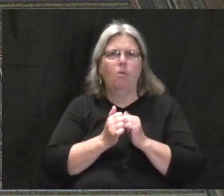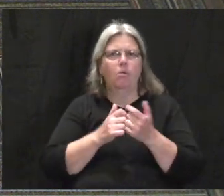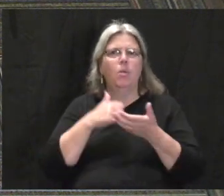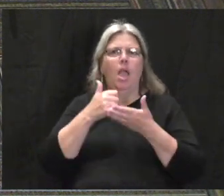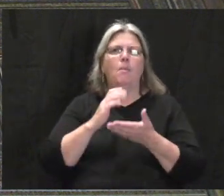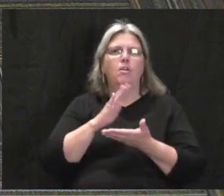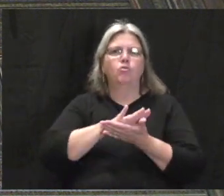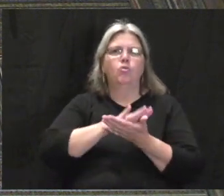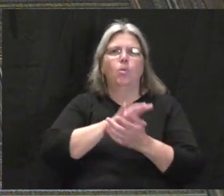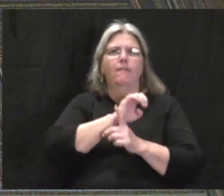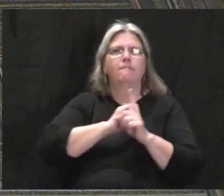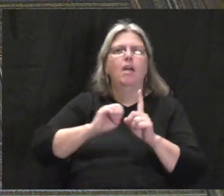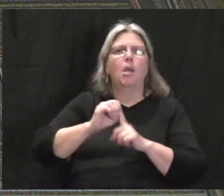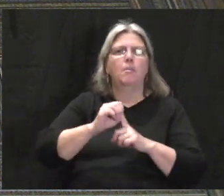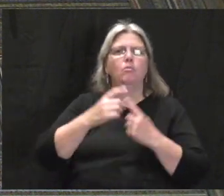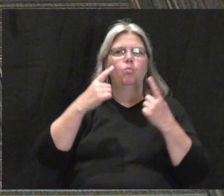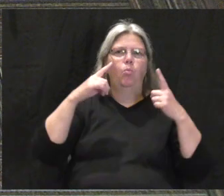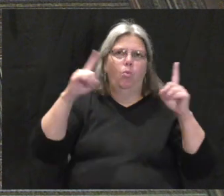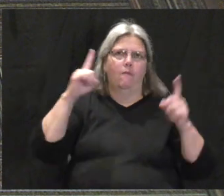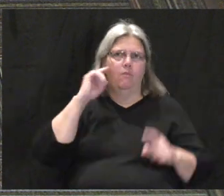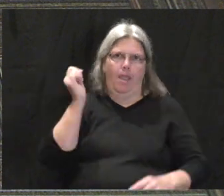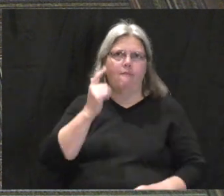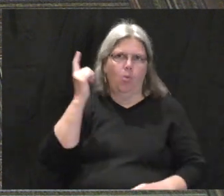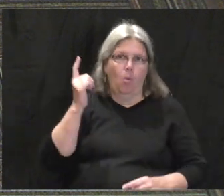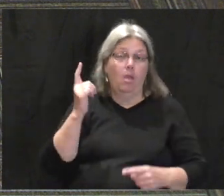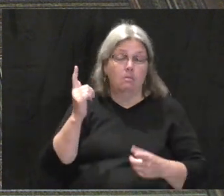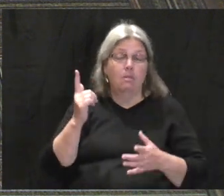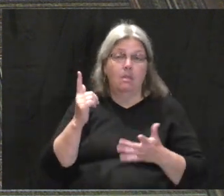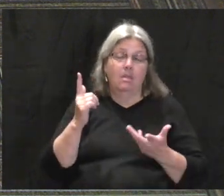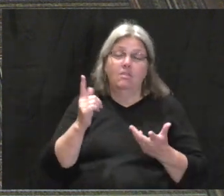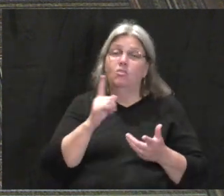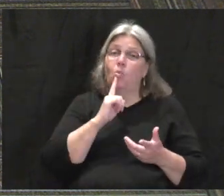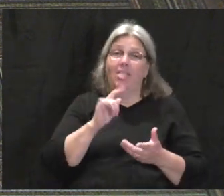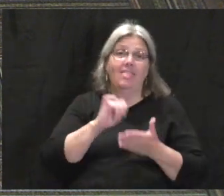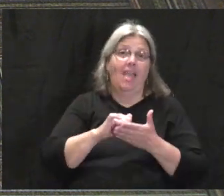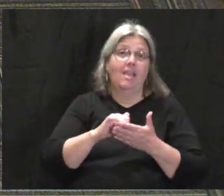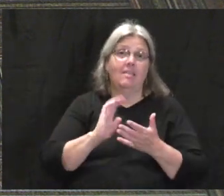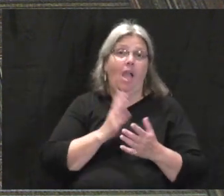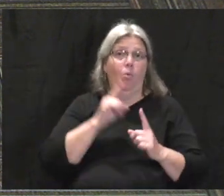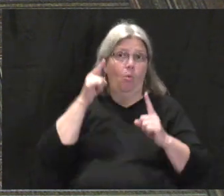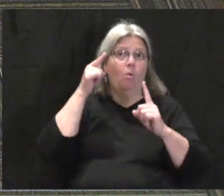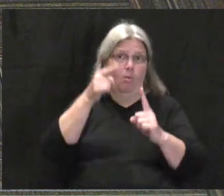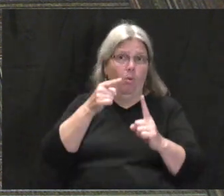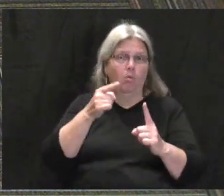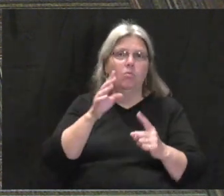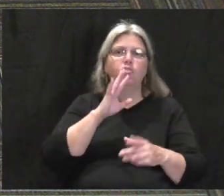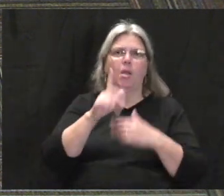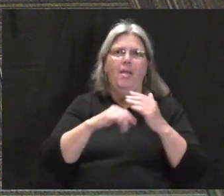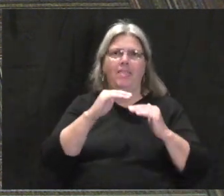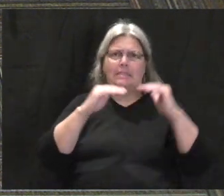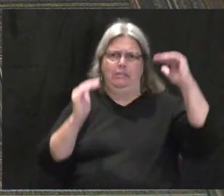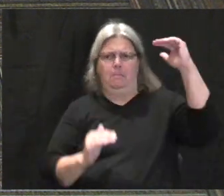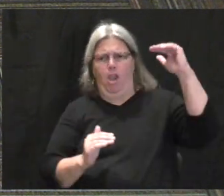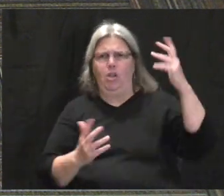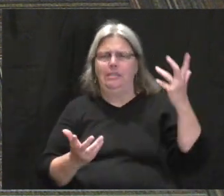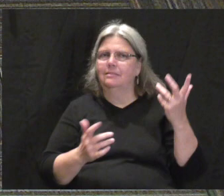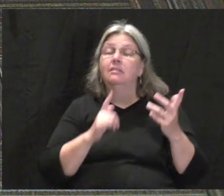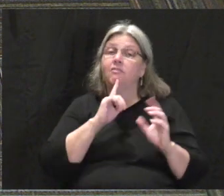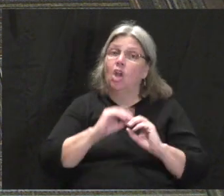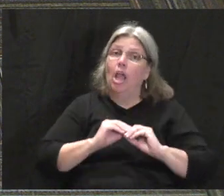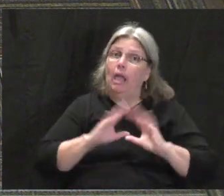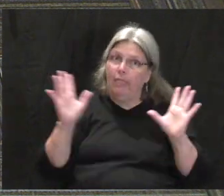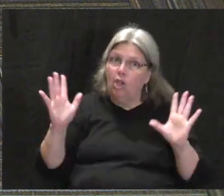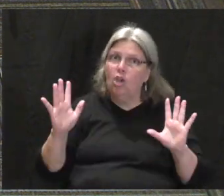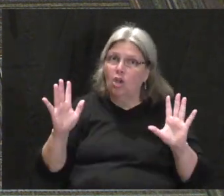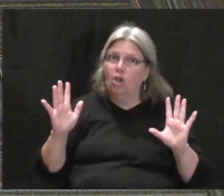clear that what we're doing doesn't work. So if we're not looking for something to change, we're not looking to make it better, then, you know, just like Einstein